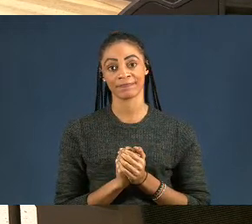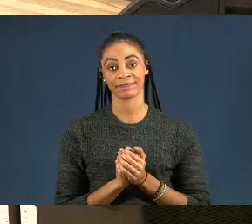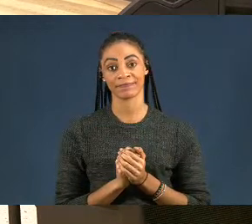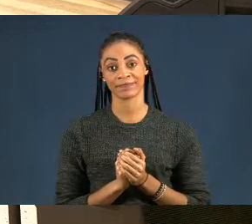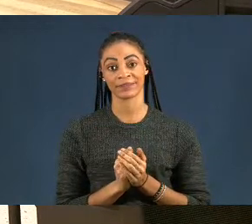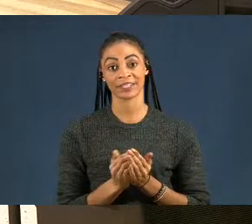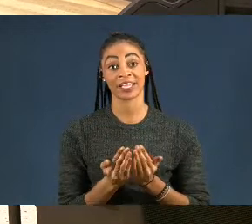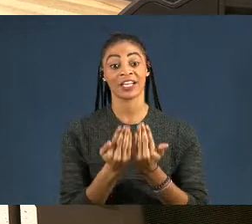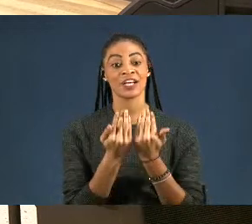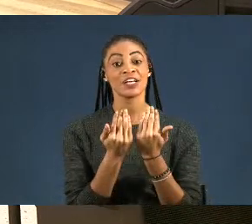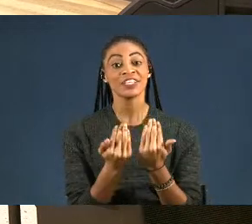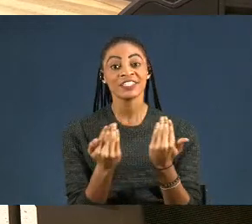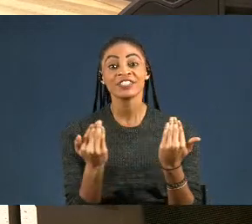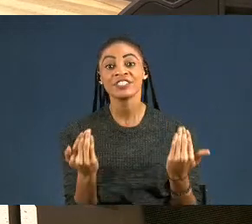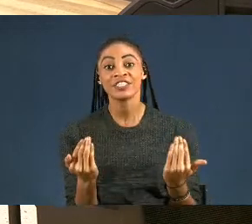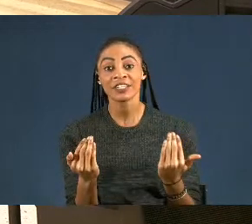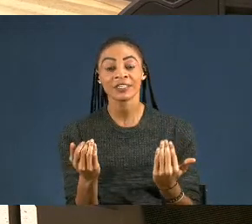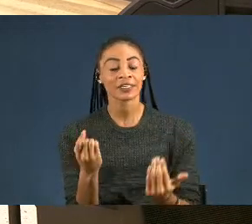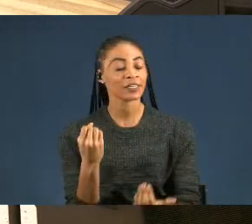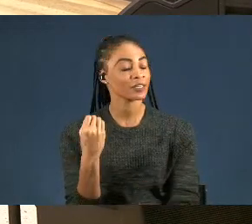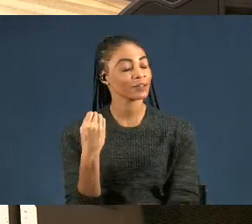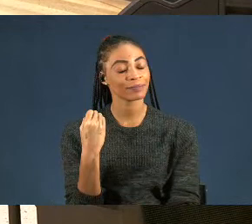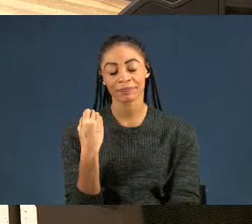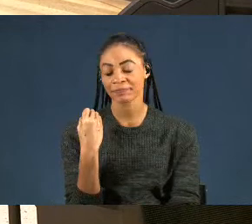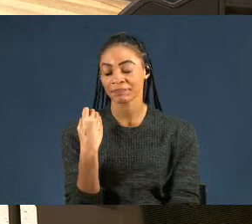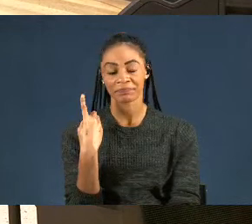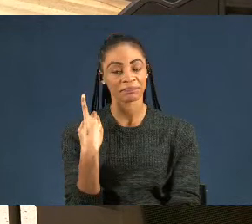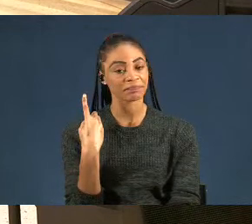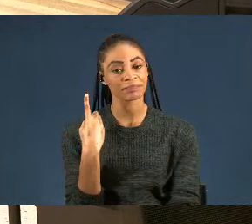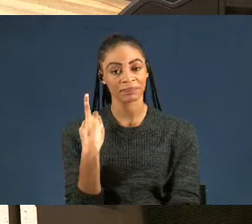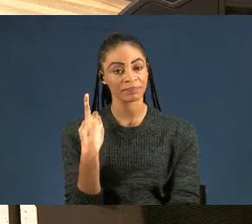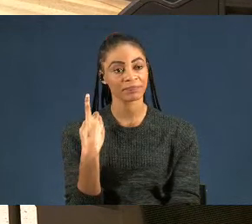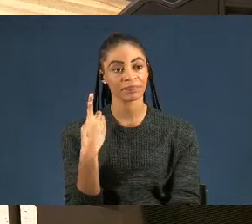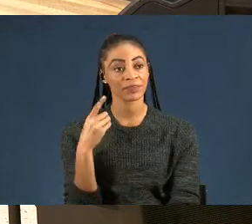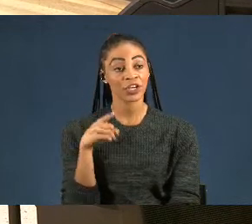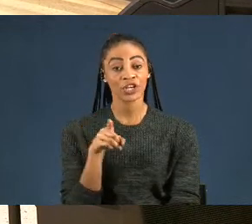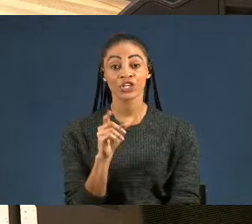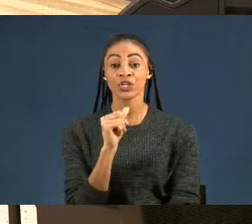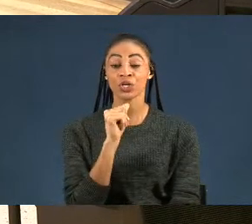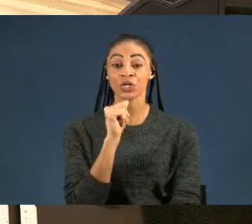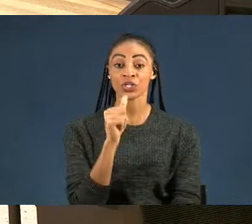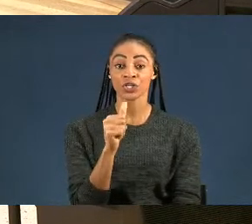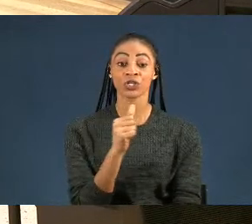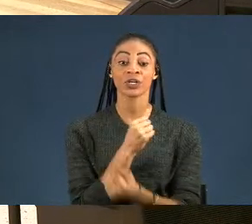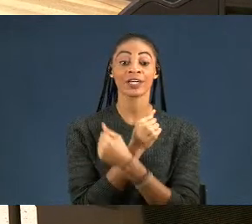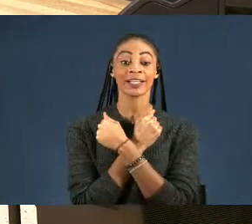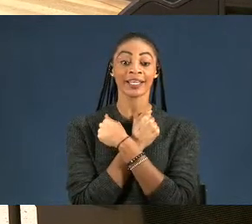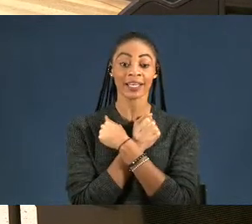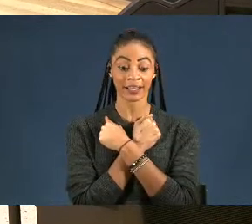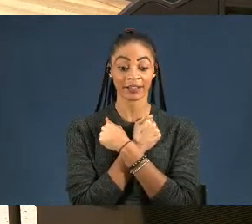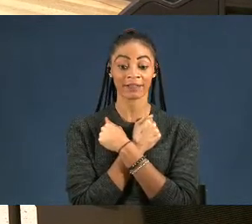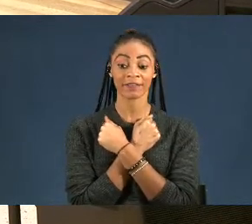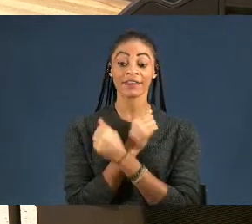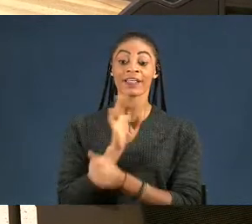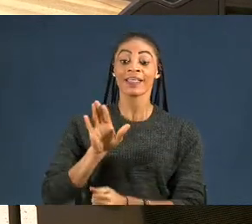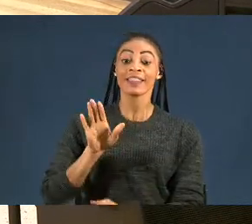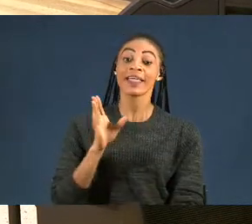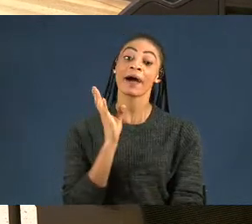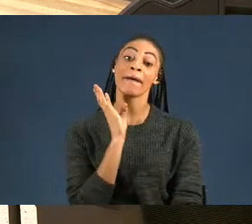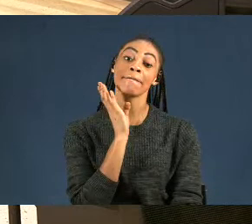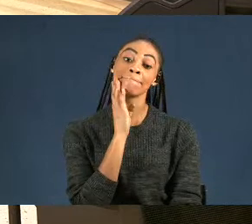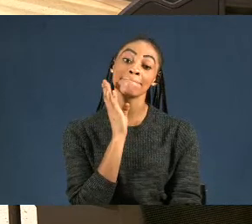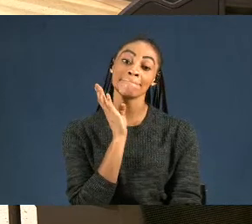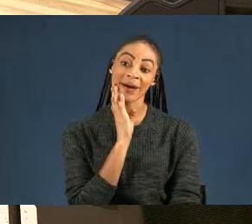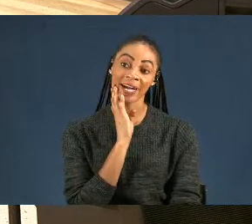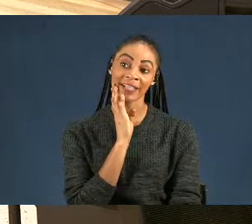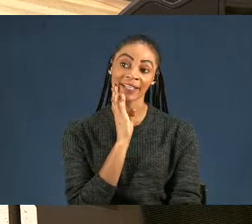Children do not understand that you do not love your wife who is their mother. Children do